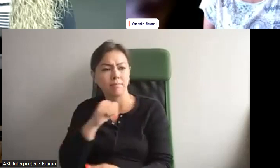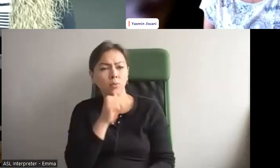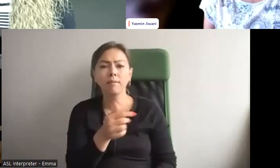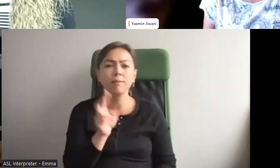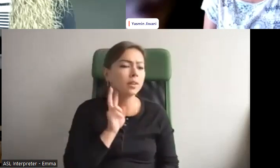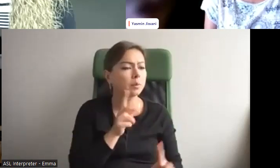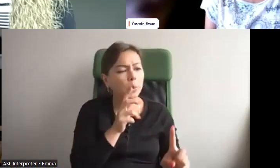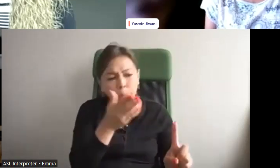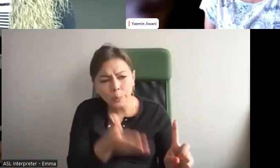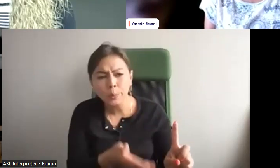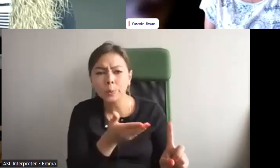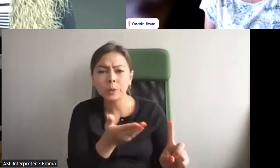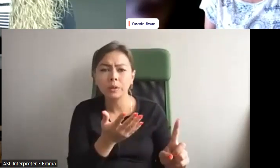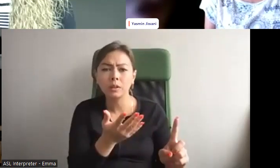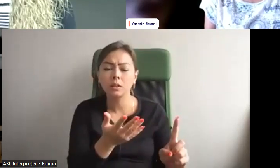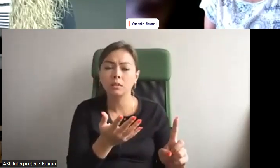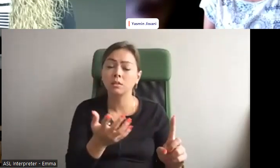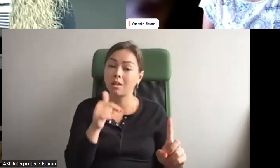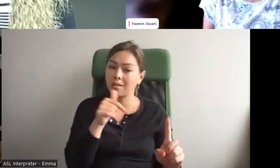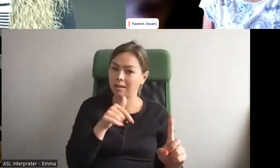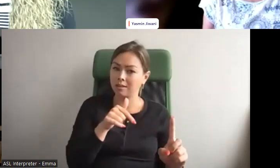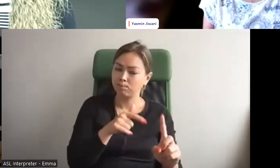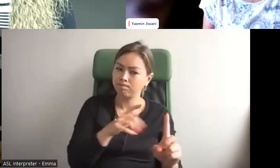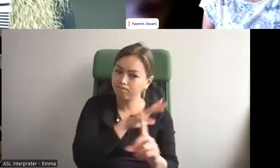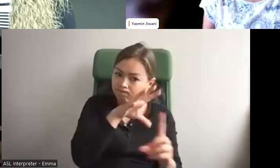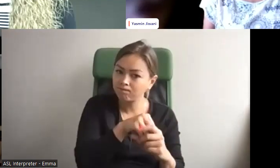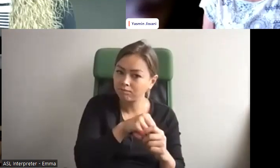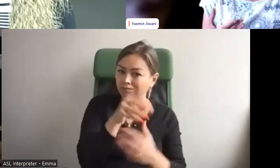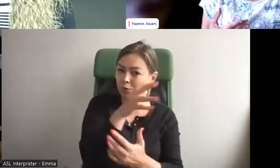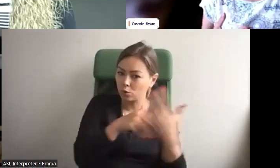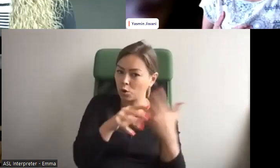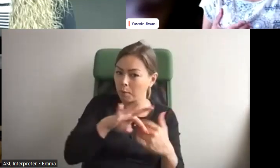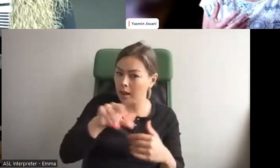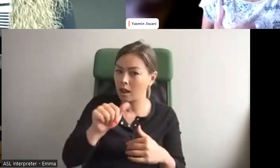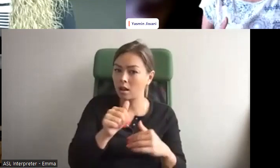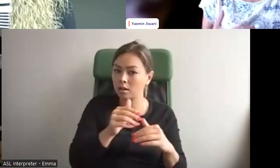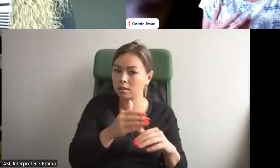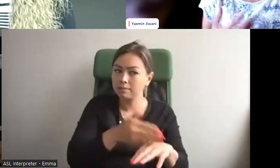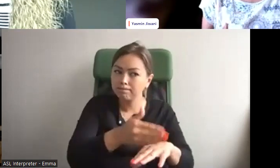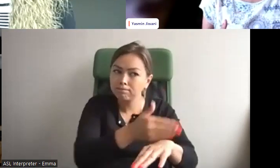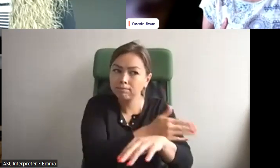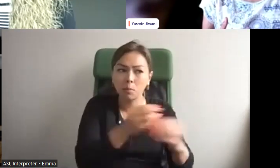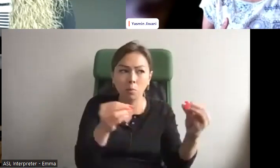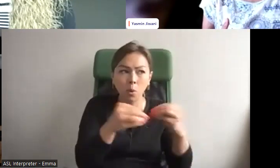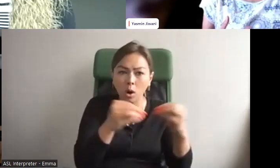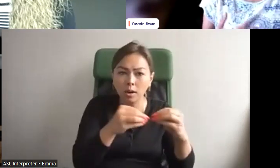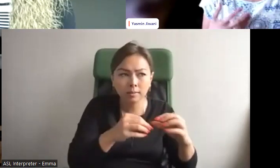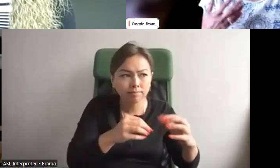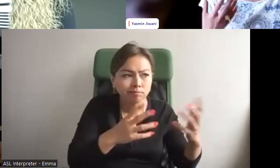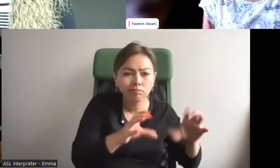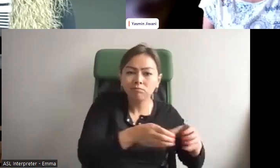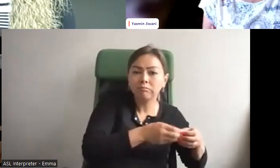like movement, and this is where social media comes in, a movement from the margins, a movement from the